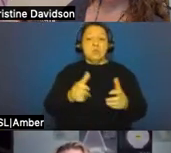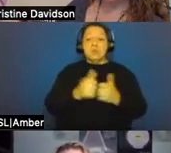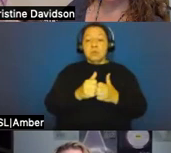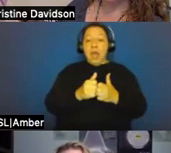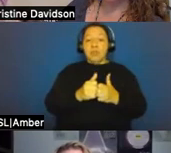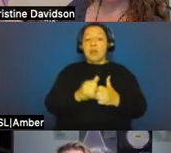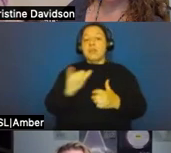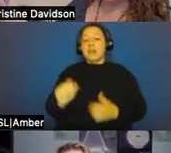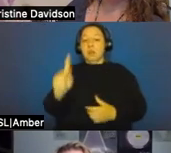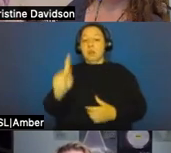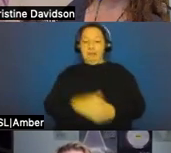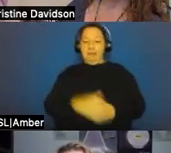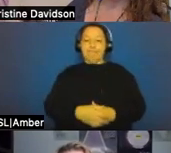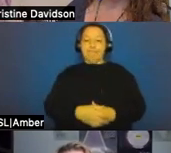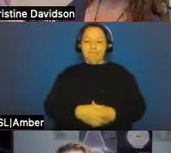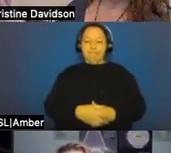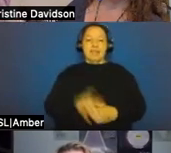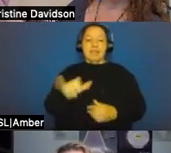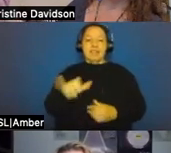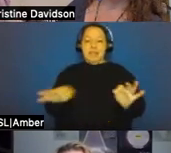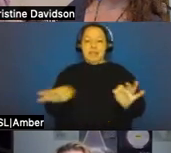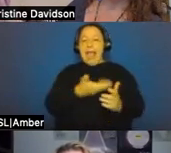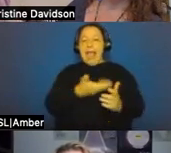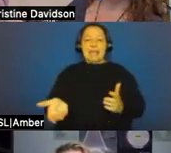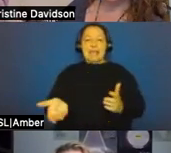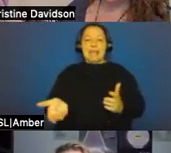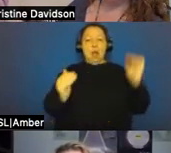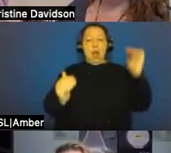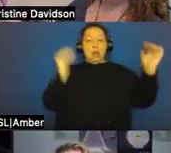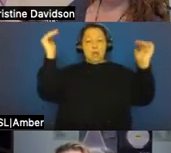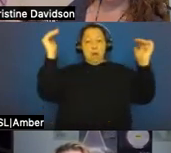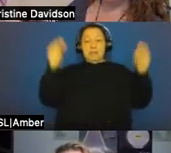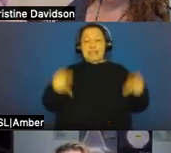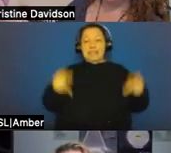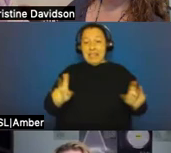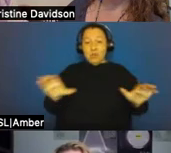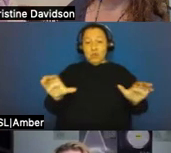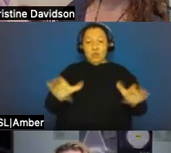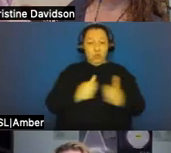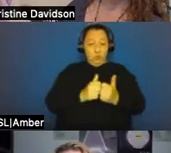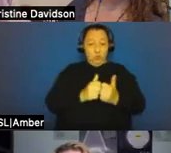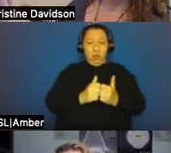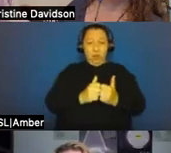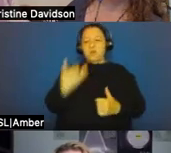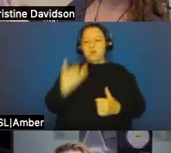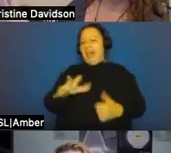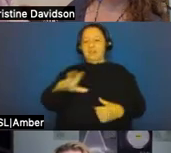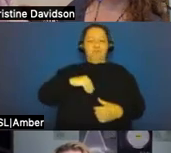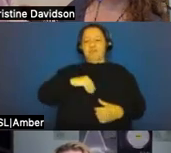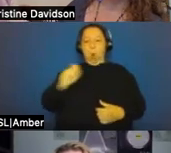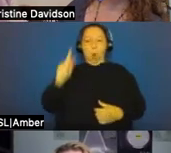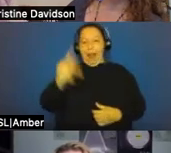Anything that adults consent to do together is okay. Do you agree? Are